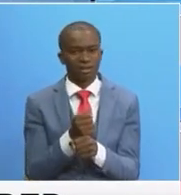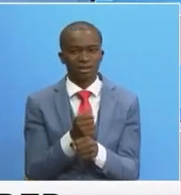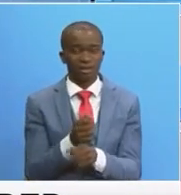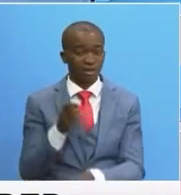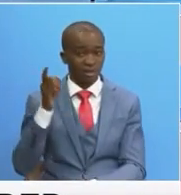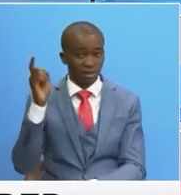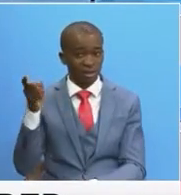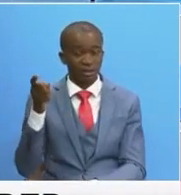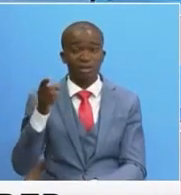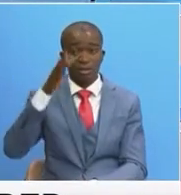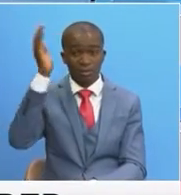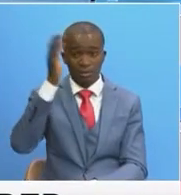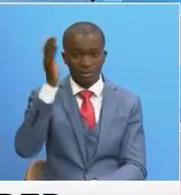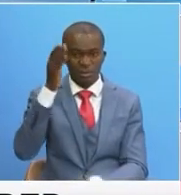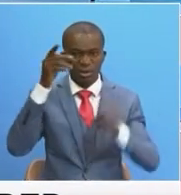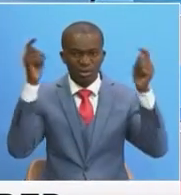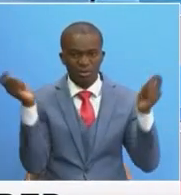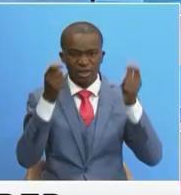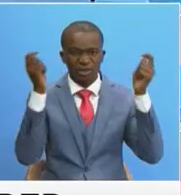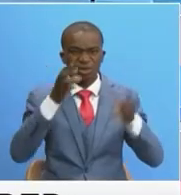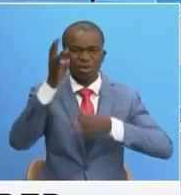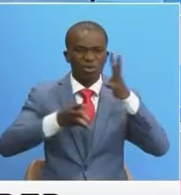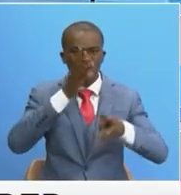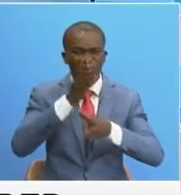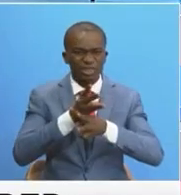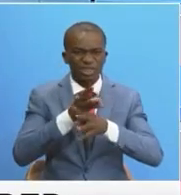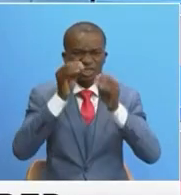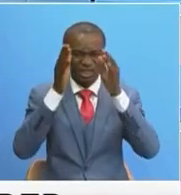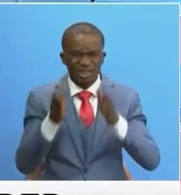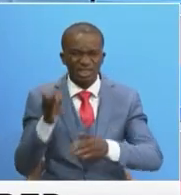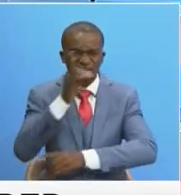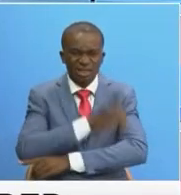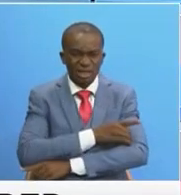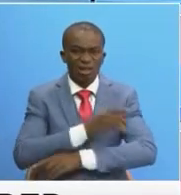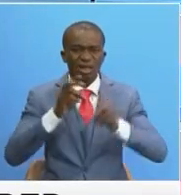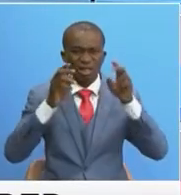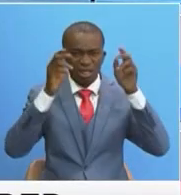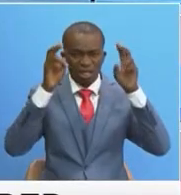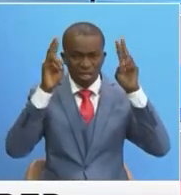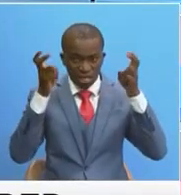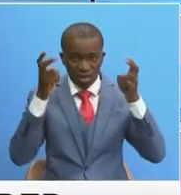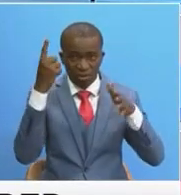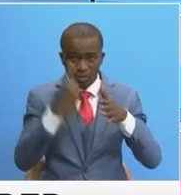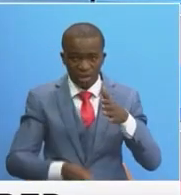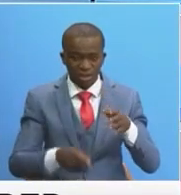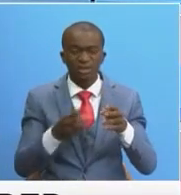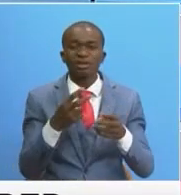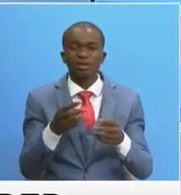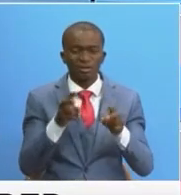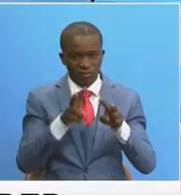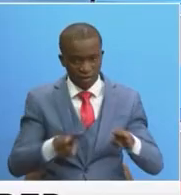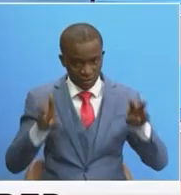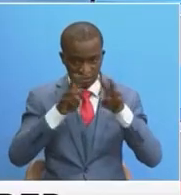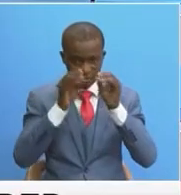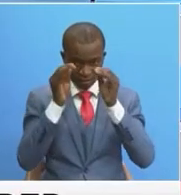commemoration of World Teachers' Day in Mongo District, which was celebrated under the theme Valuing Teachers' Voices